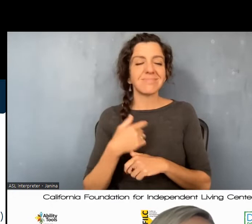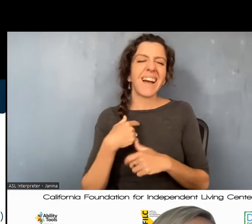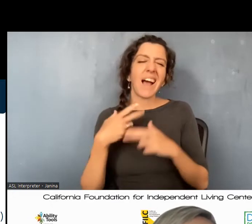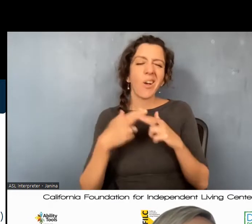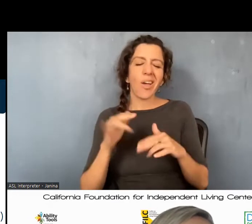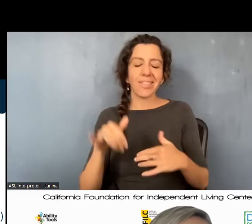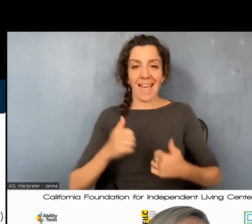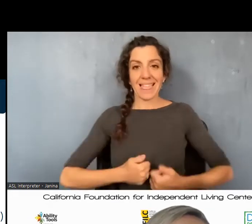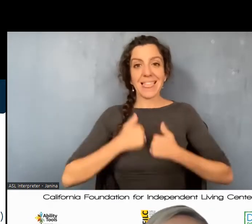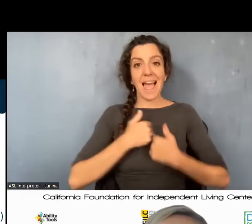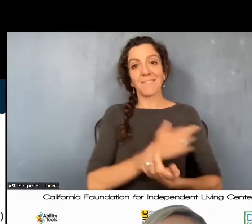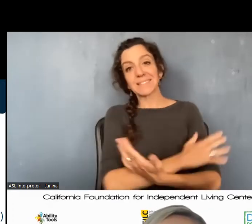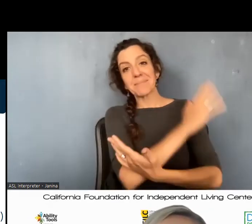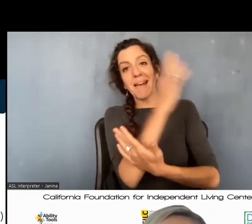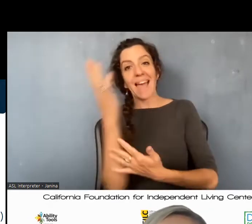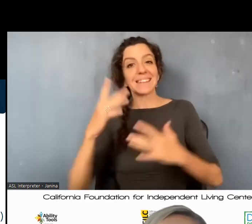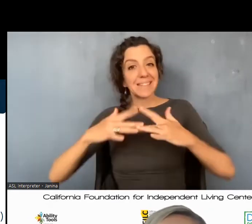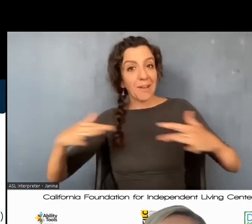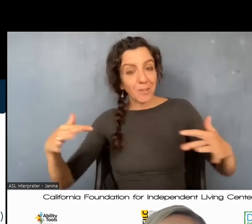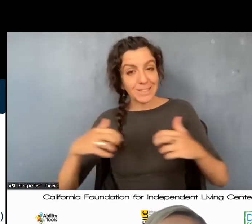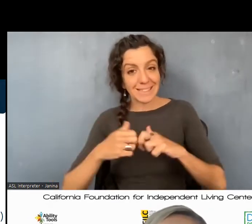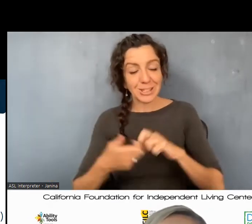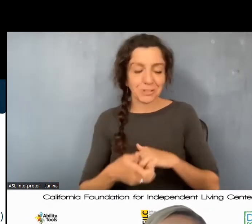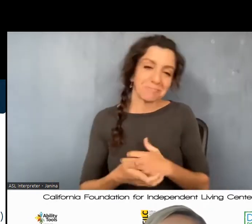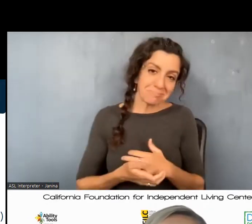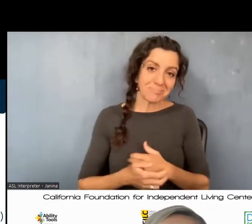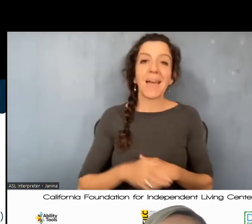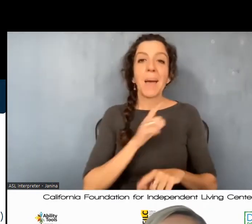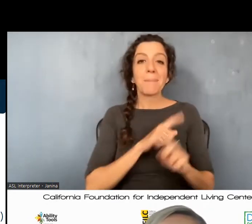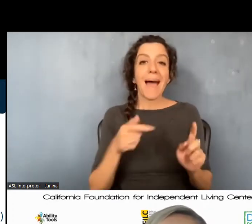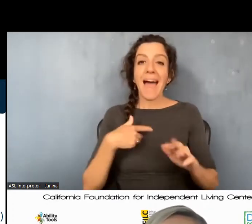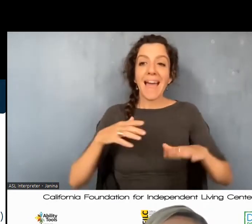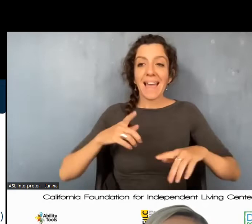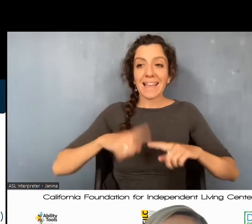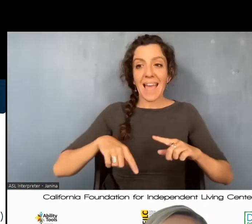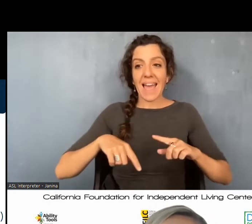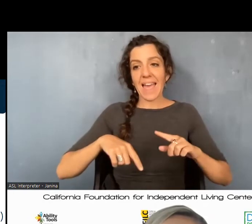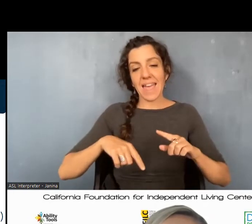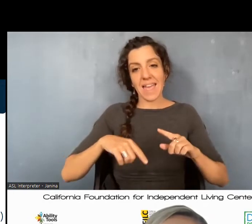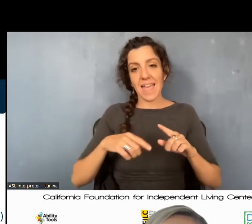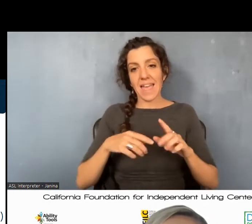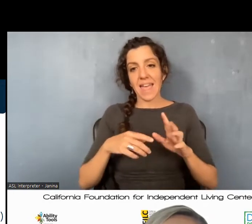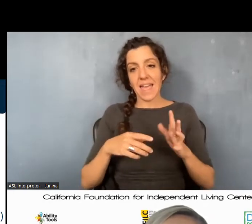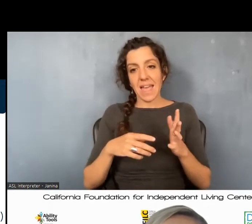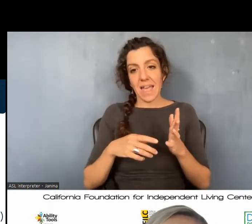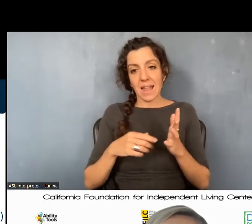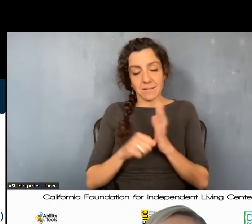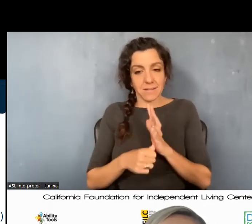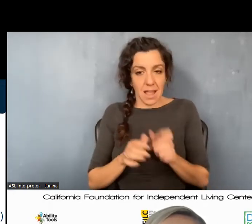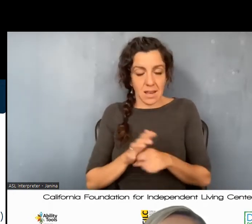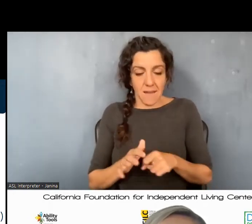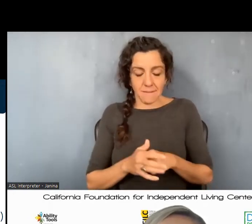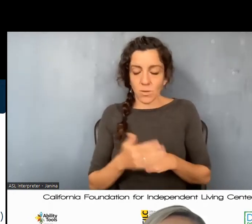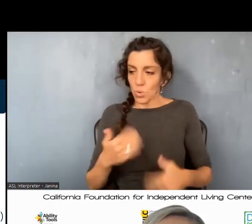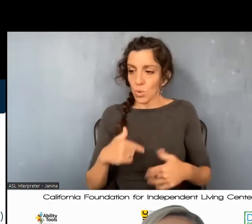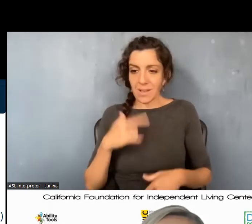diversity issues. And I cannot say enough about the work that we've done in California to really bring